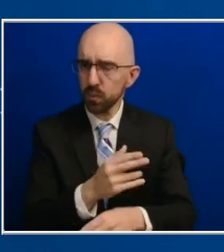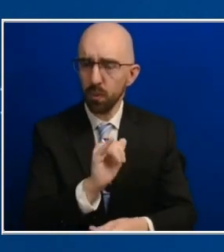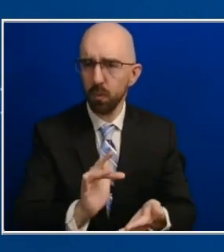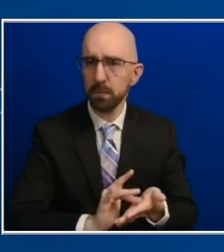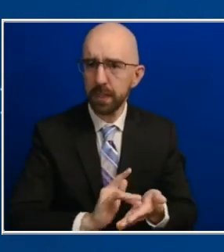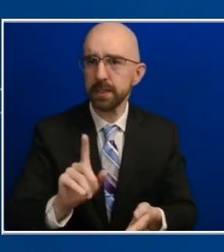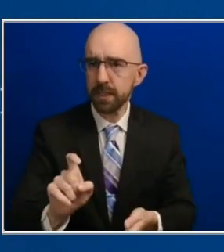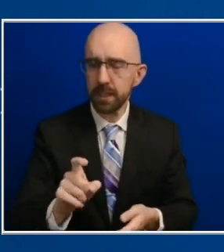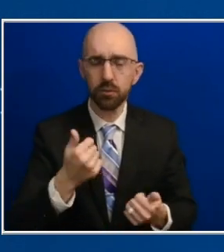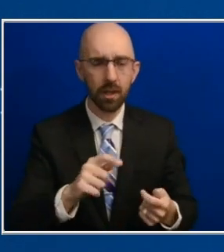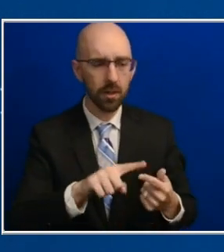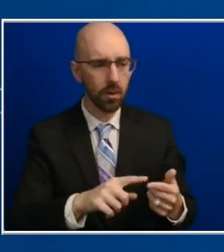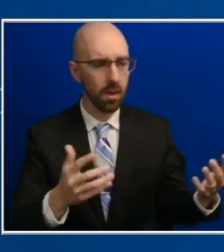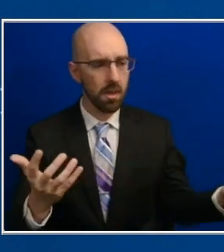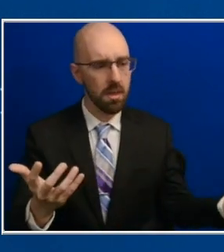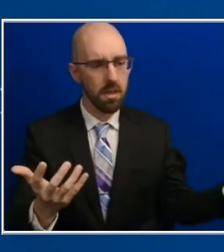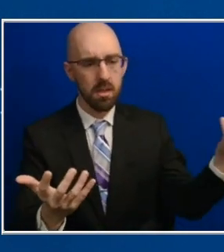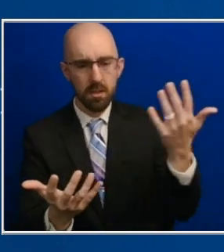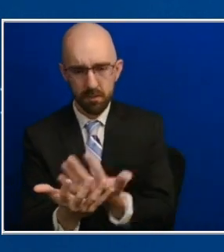this into